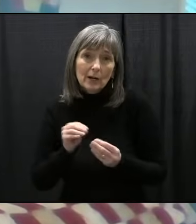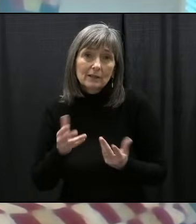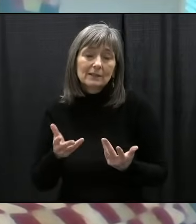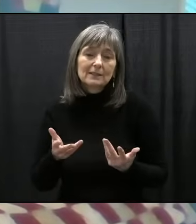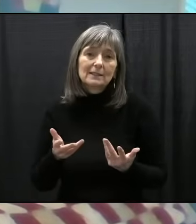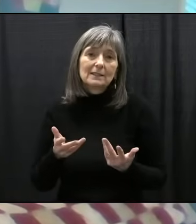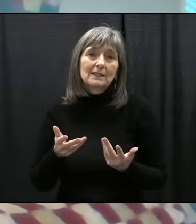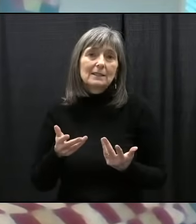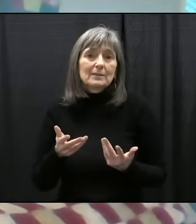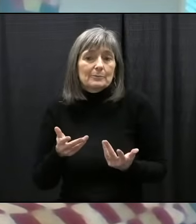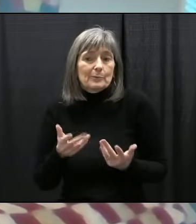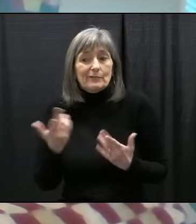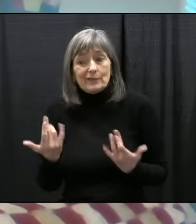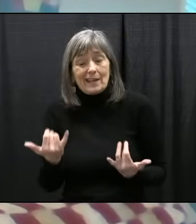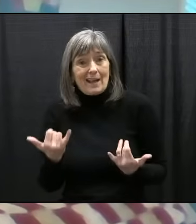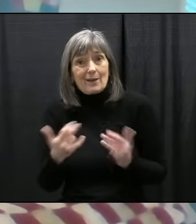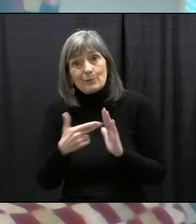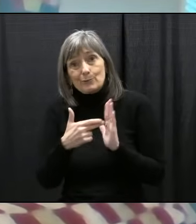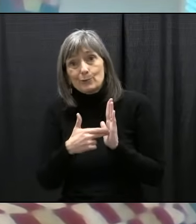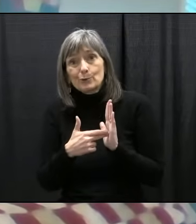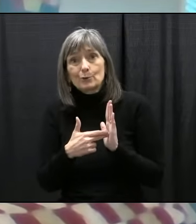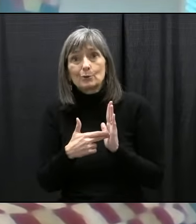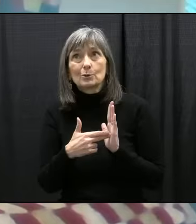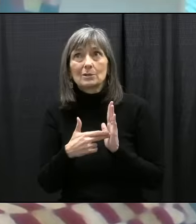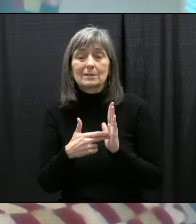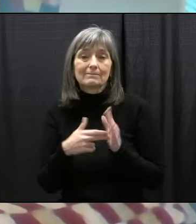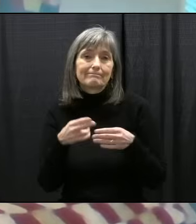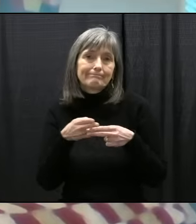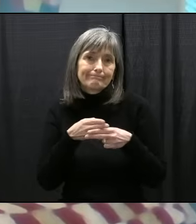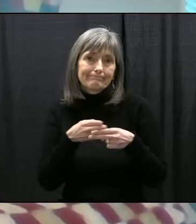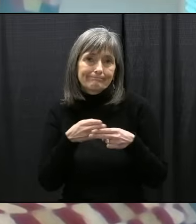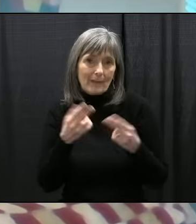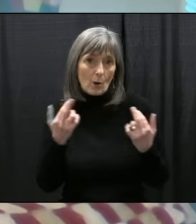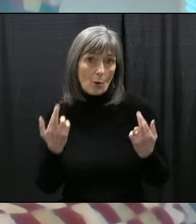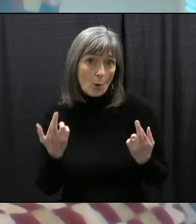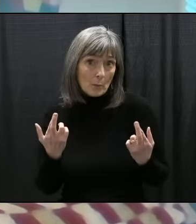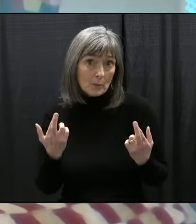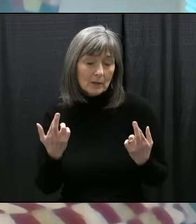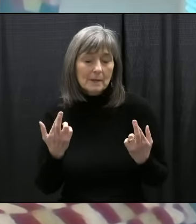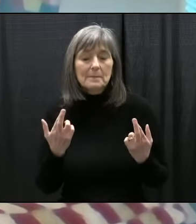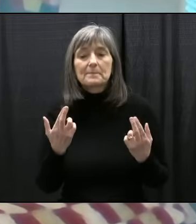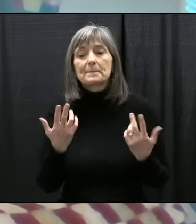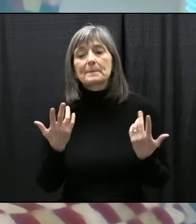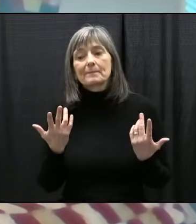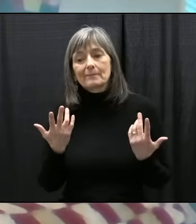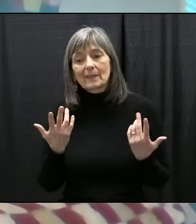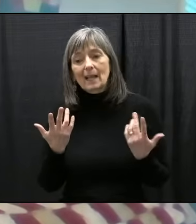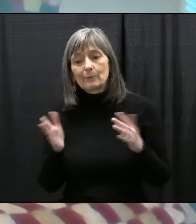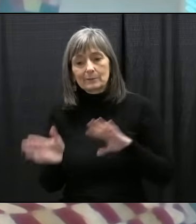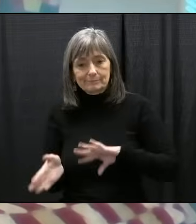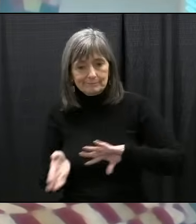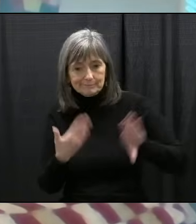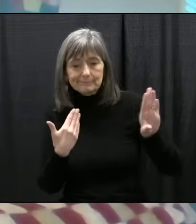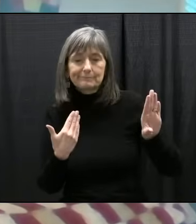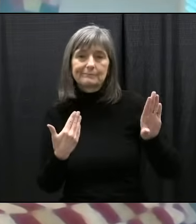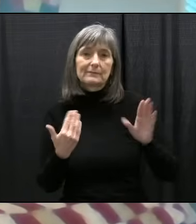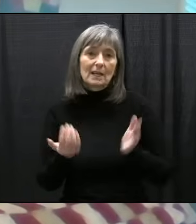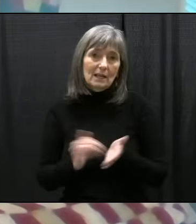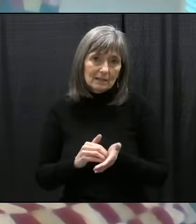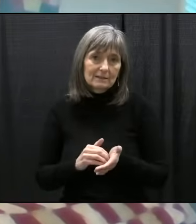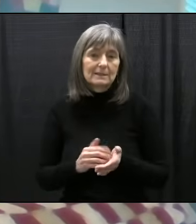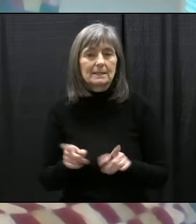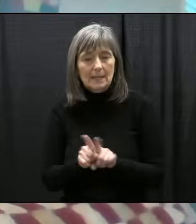Premier said, these measures will hopefully be temporary, and we'll be able to move past this hurdle as